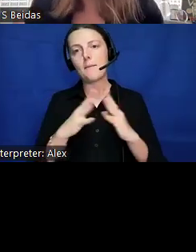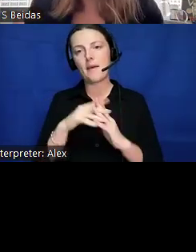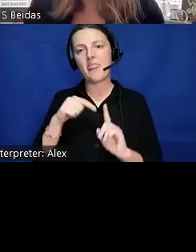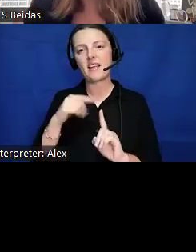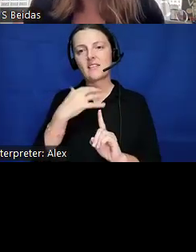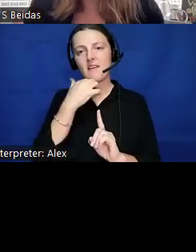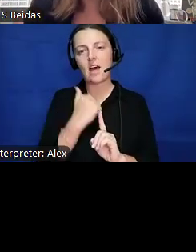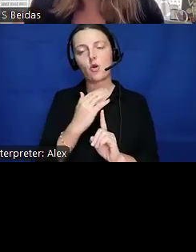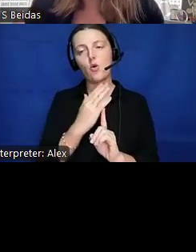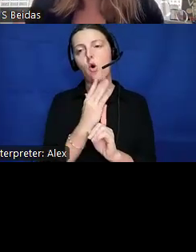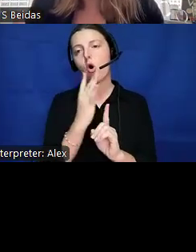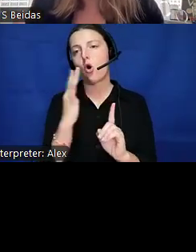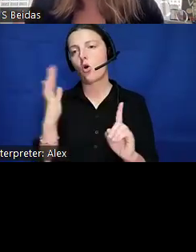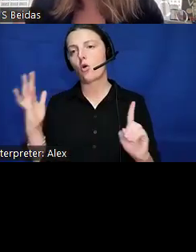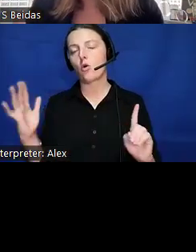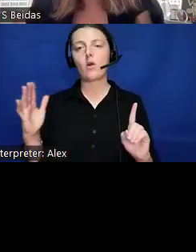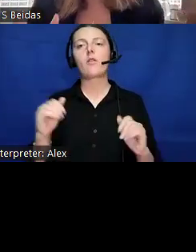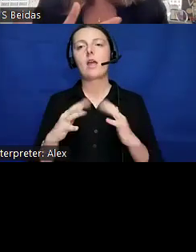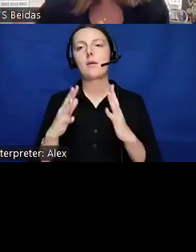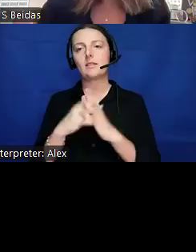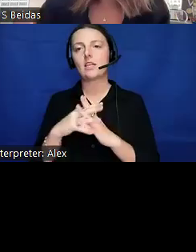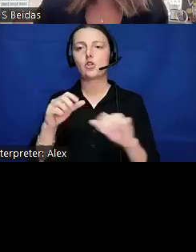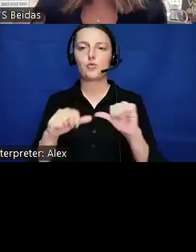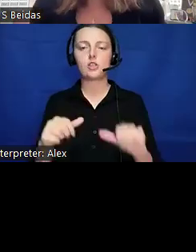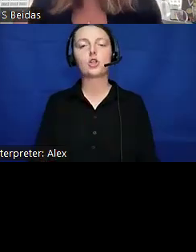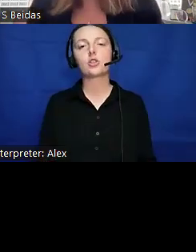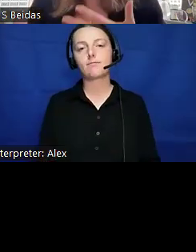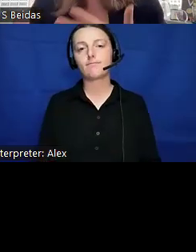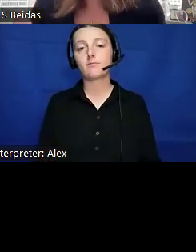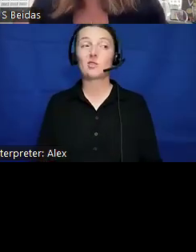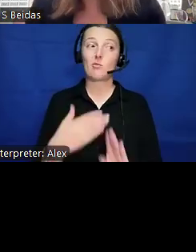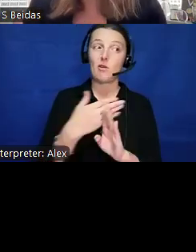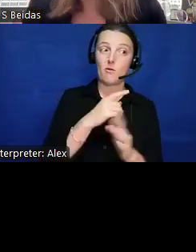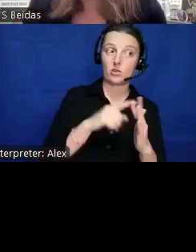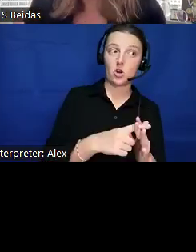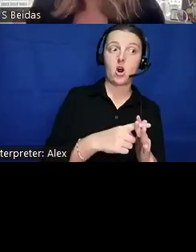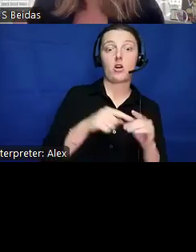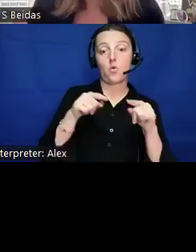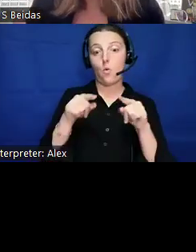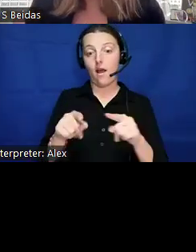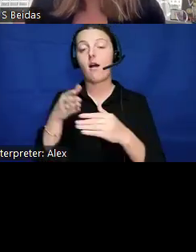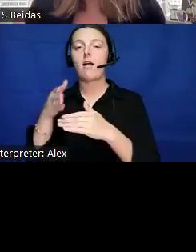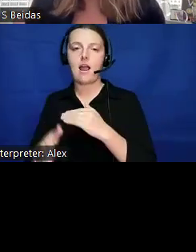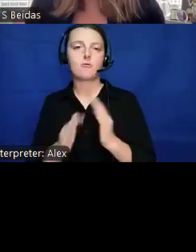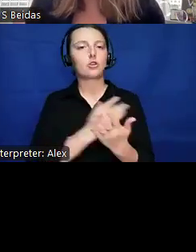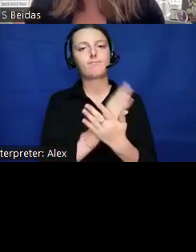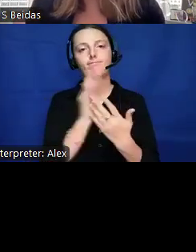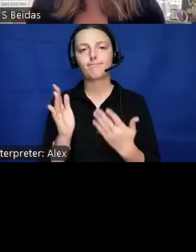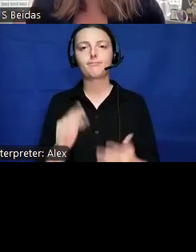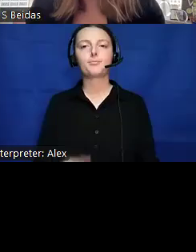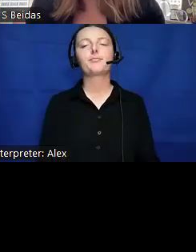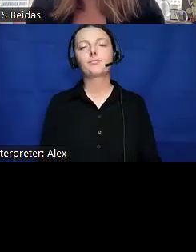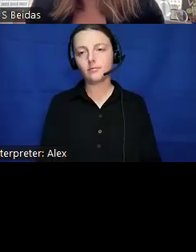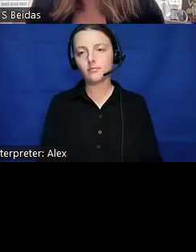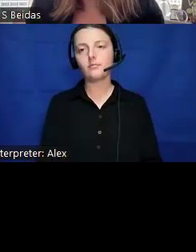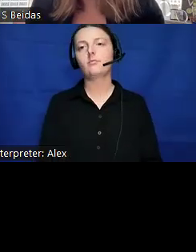values across the phases of implementation research, which happen before we start, while we're doing it, and after we do it.